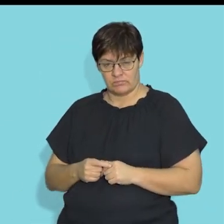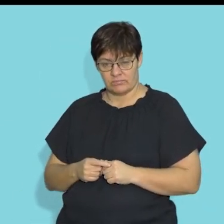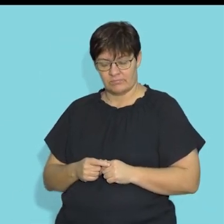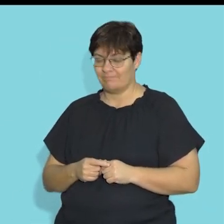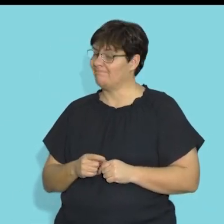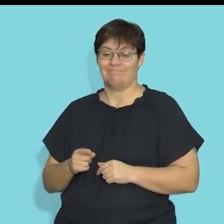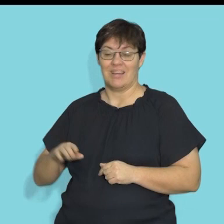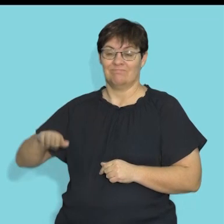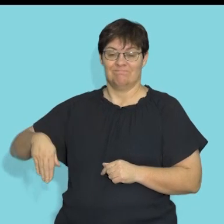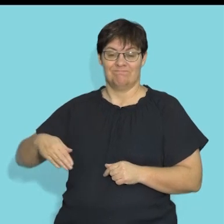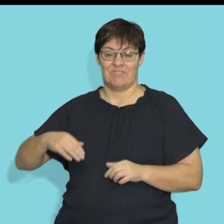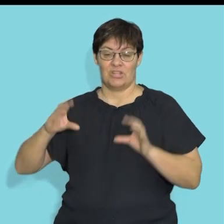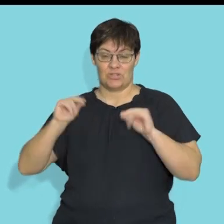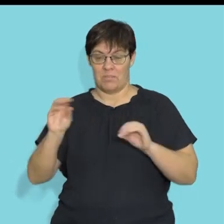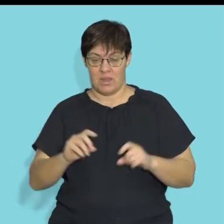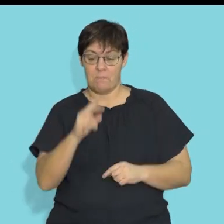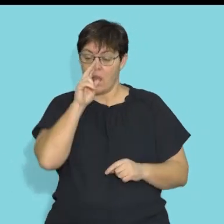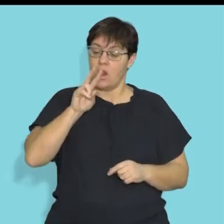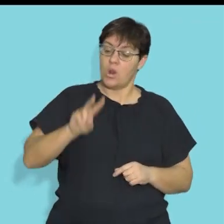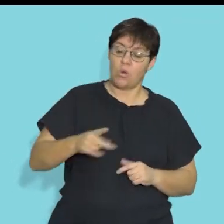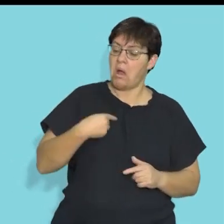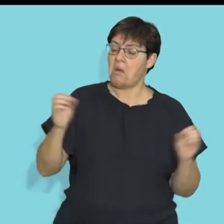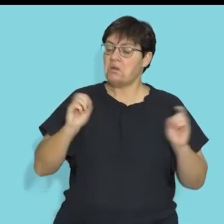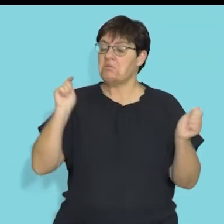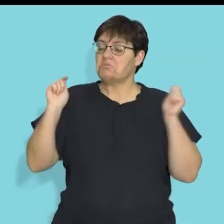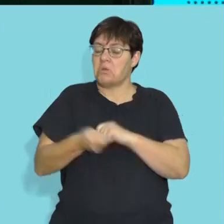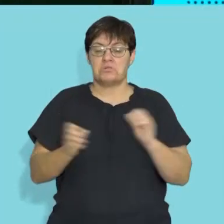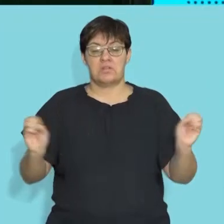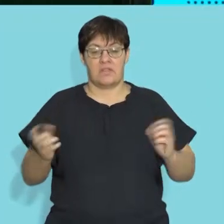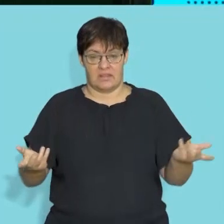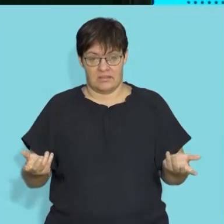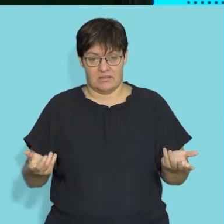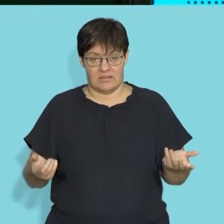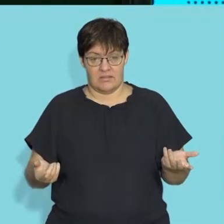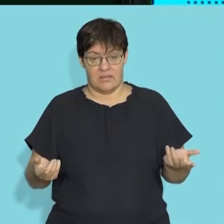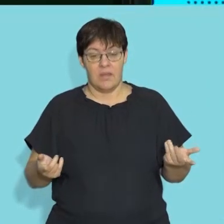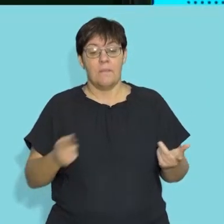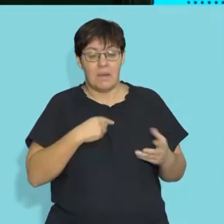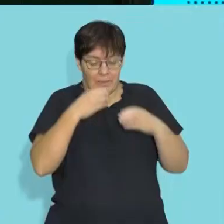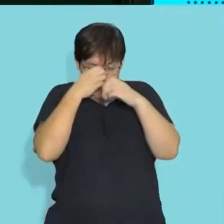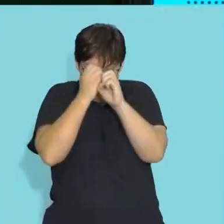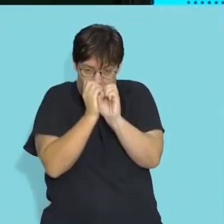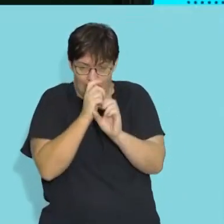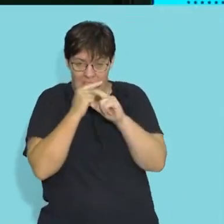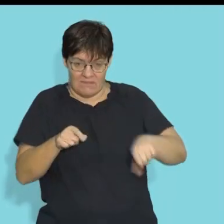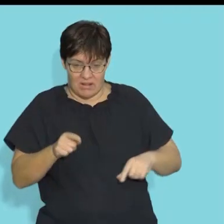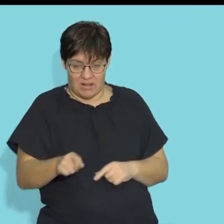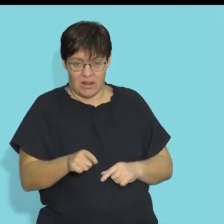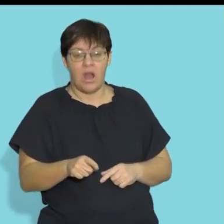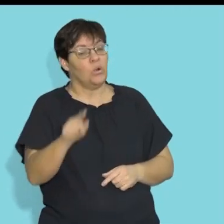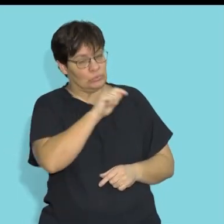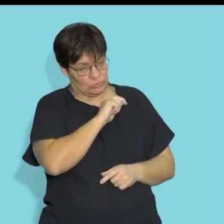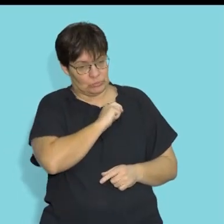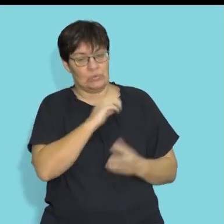view as if it stopped, for us it will look as if nothing is changing, but on a microscopic level, there's